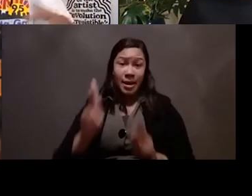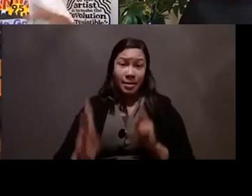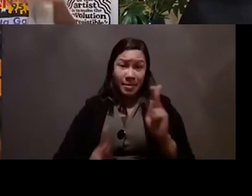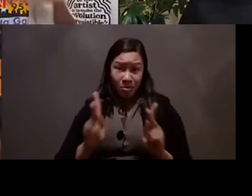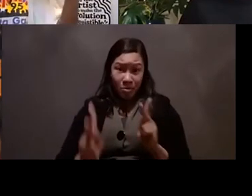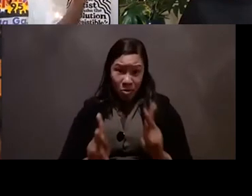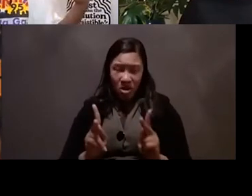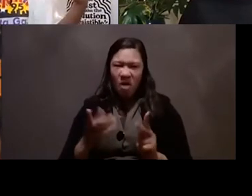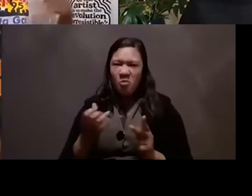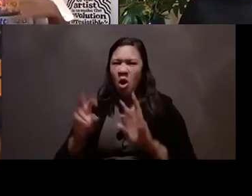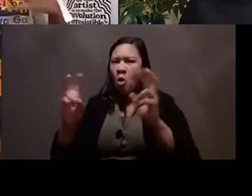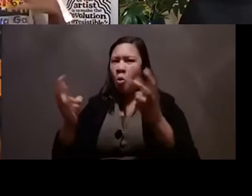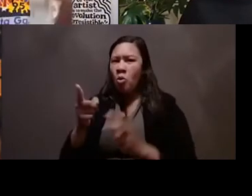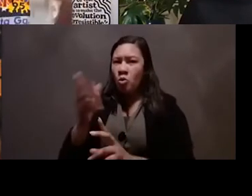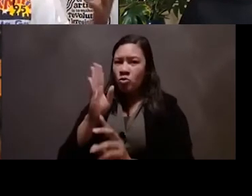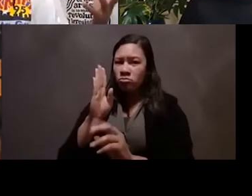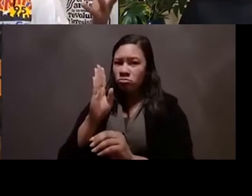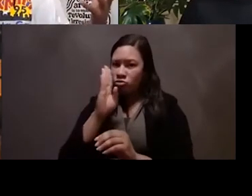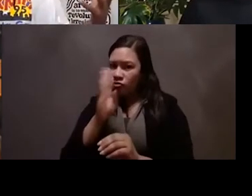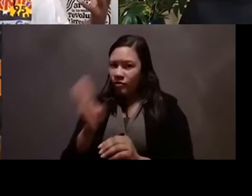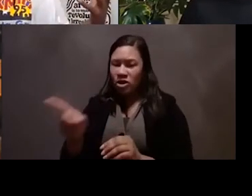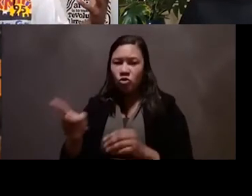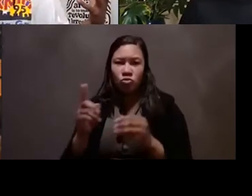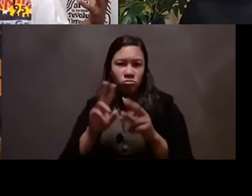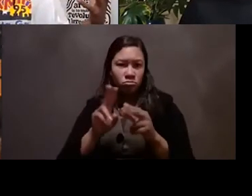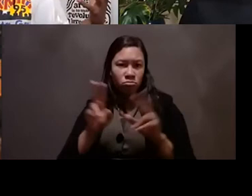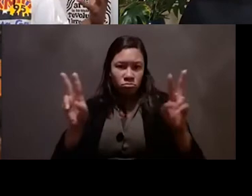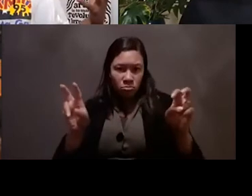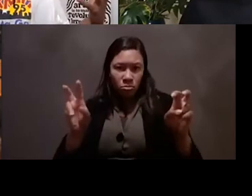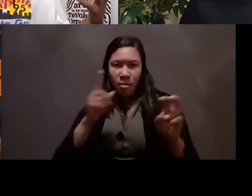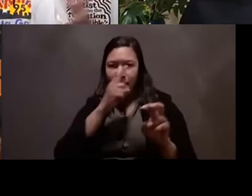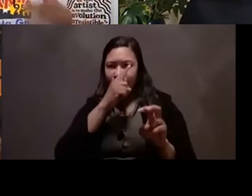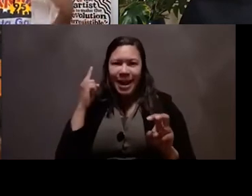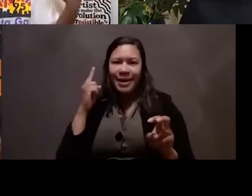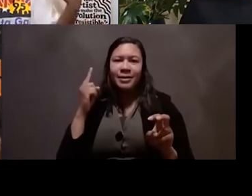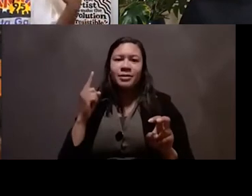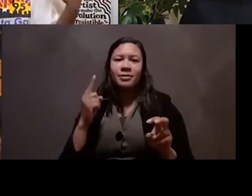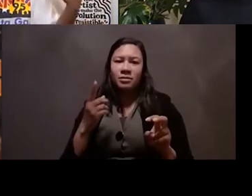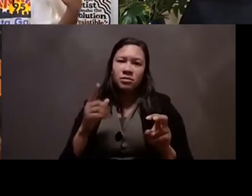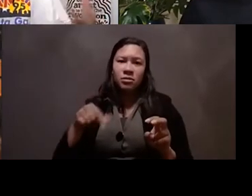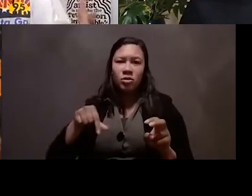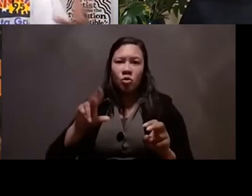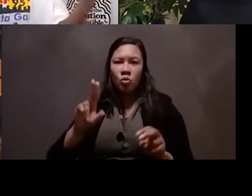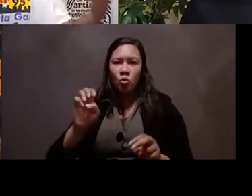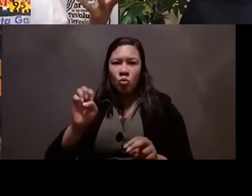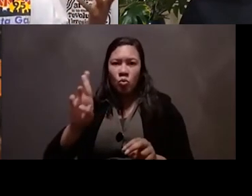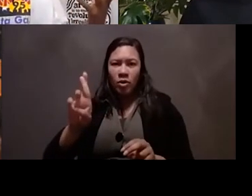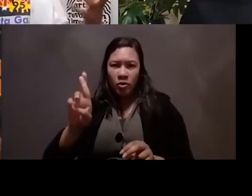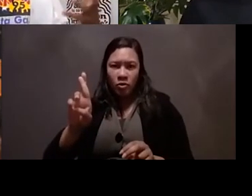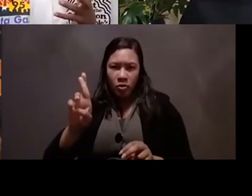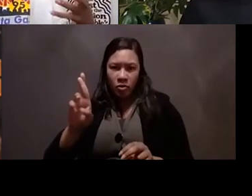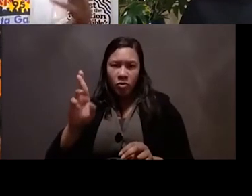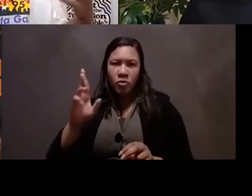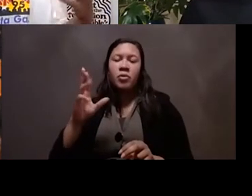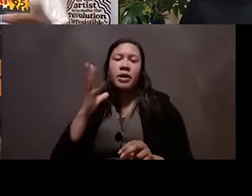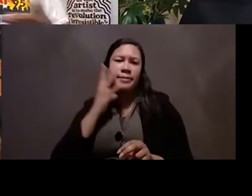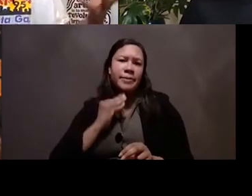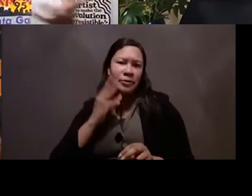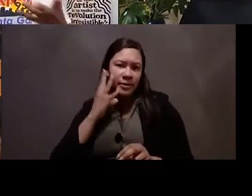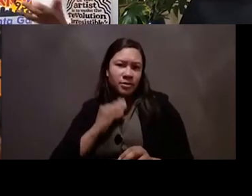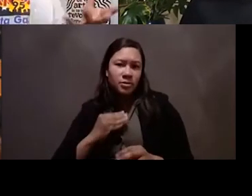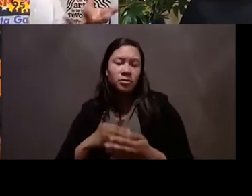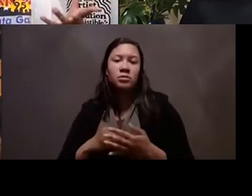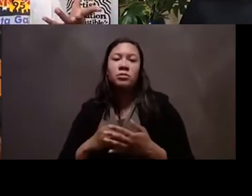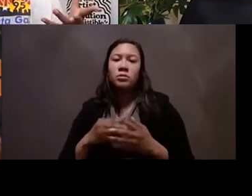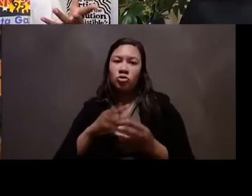directly, like thinking about Blackness as this kind of queer queered existence, or, you know, intentionally